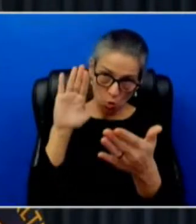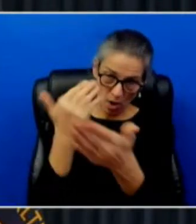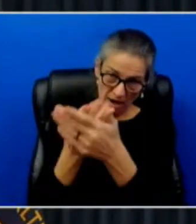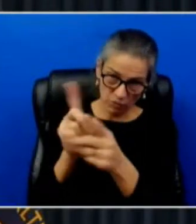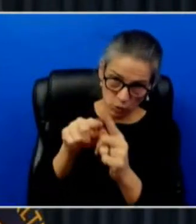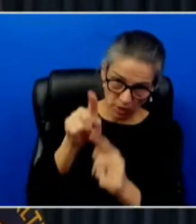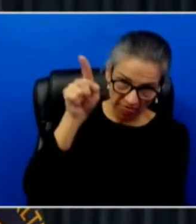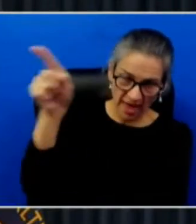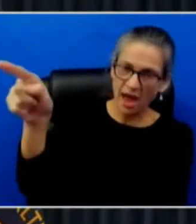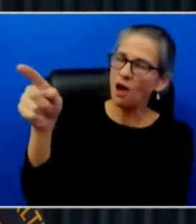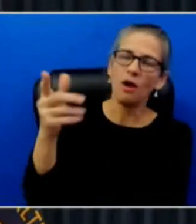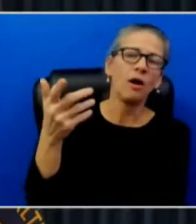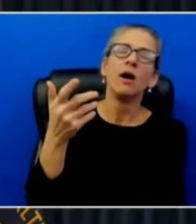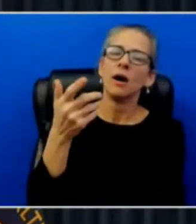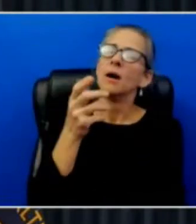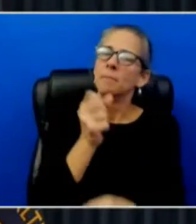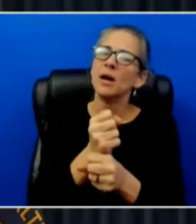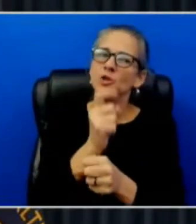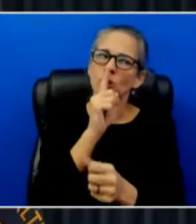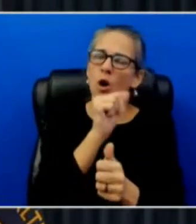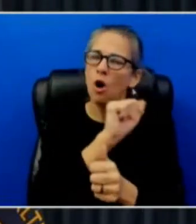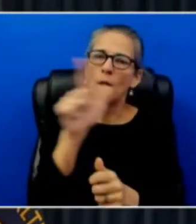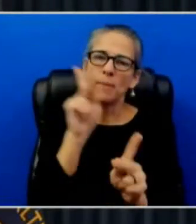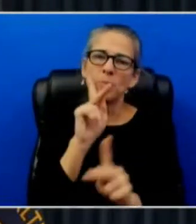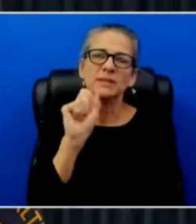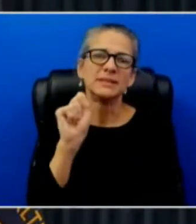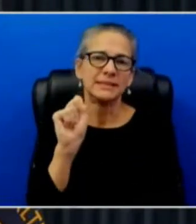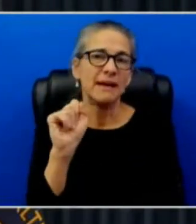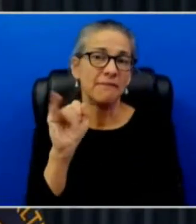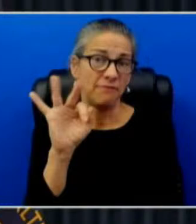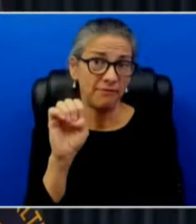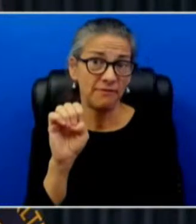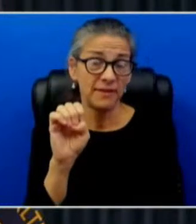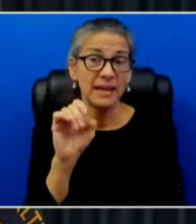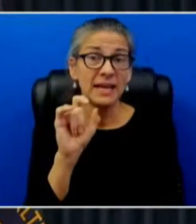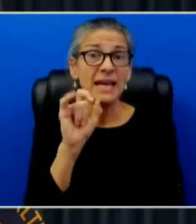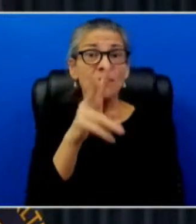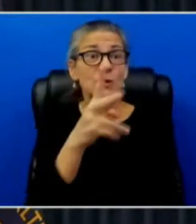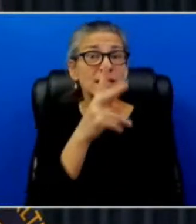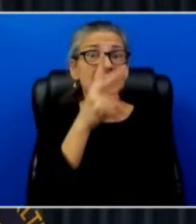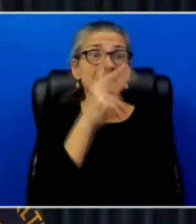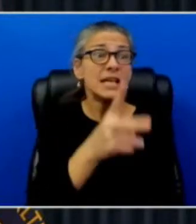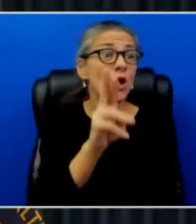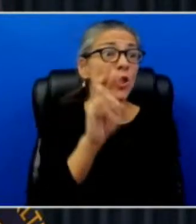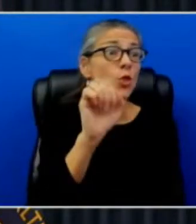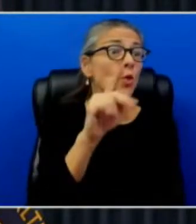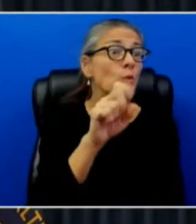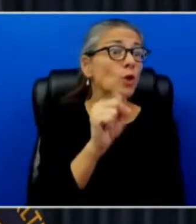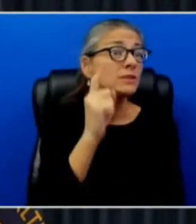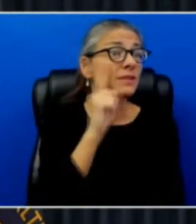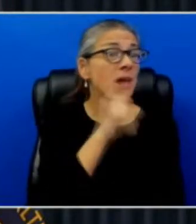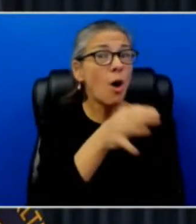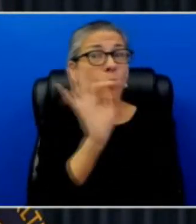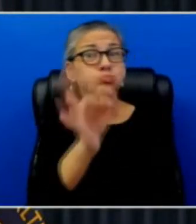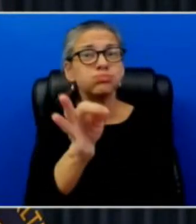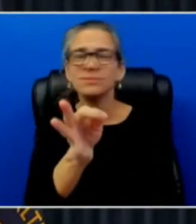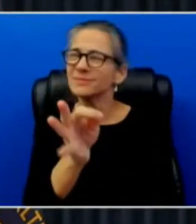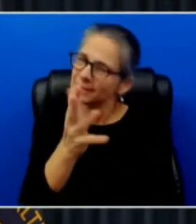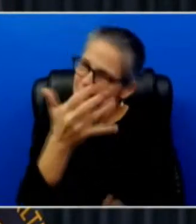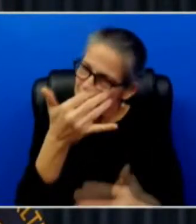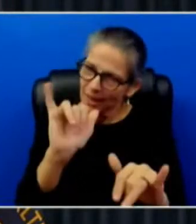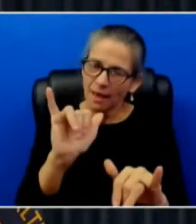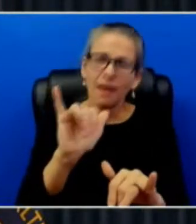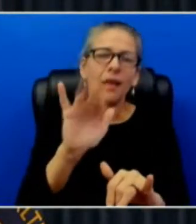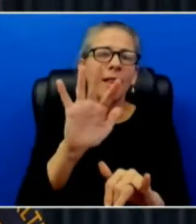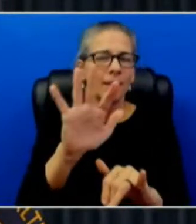to make sure that everybody is safe. And even if you can see that blacktop tomorrow morning, just take extra time,